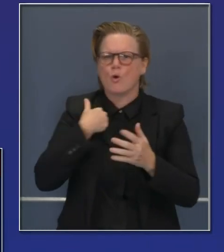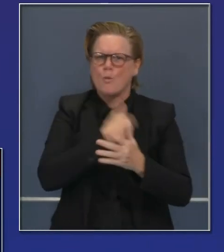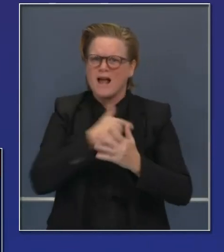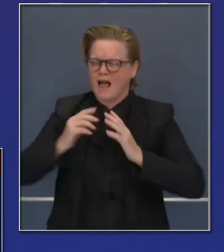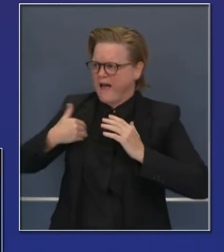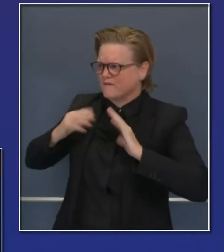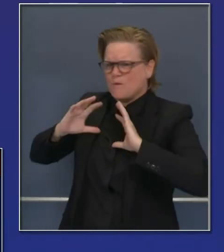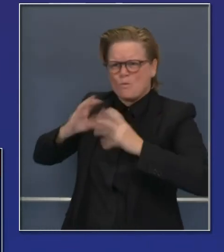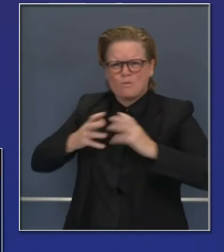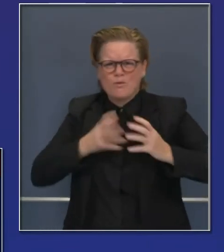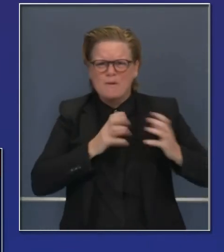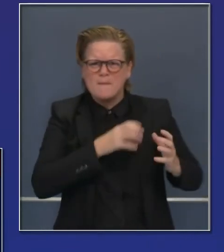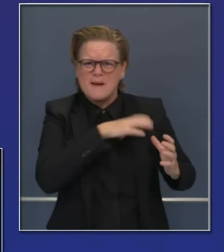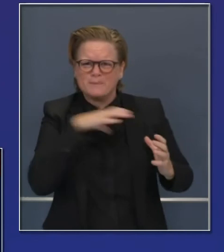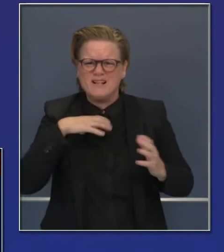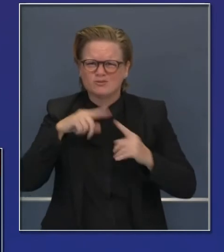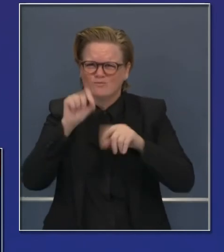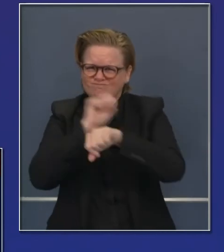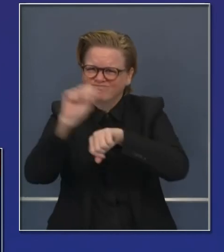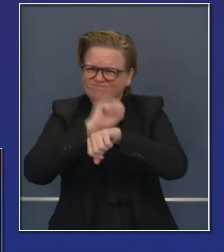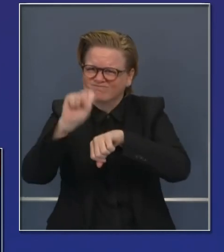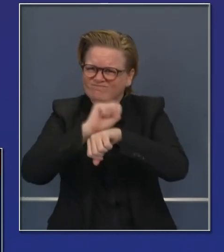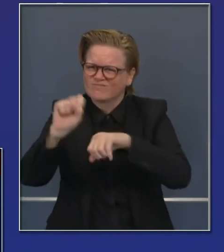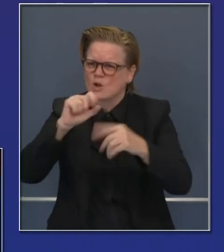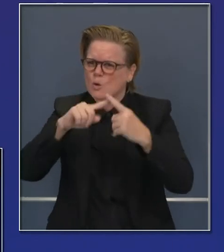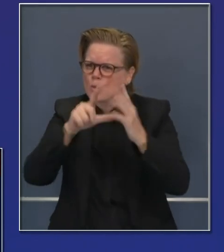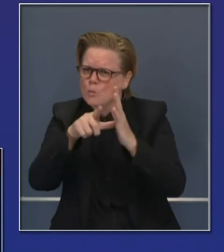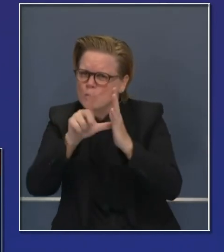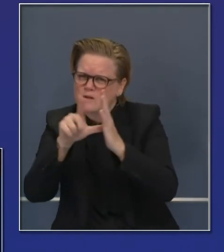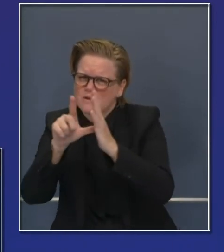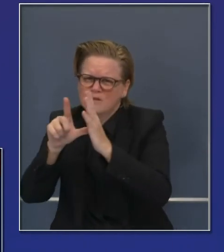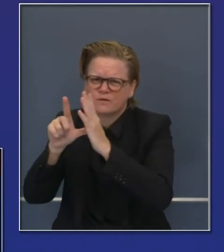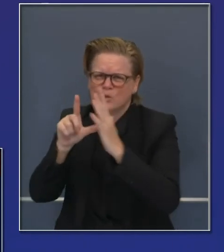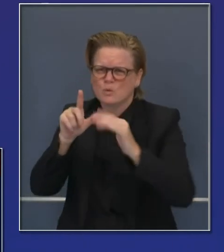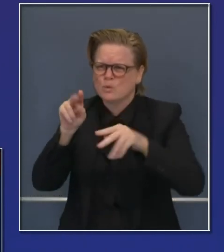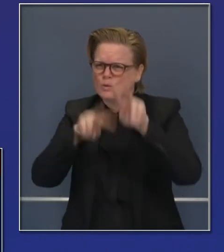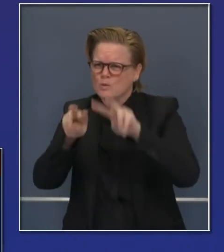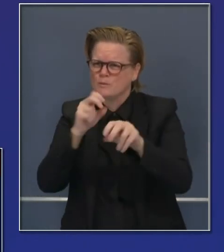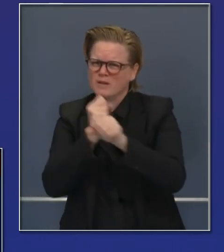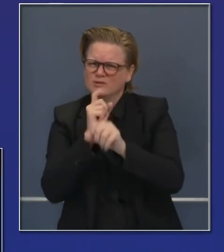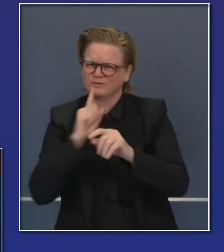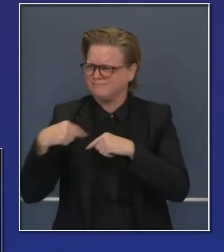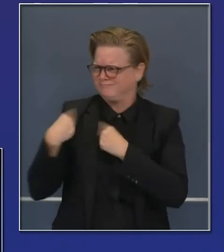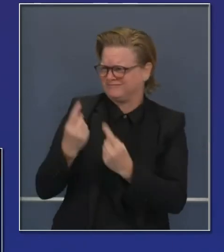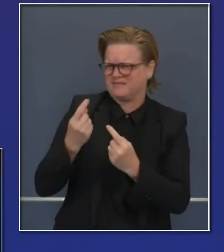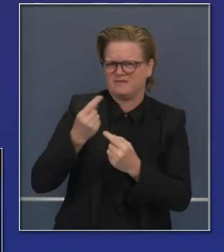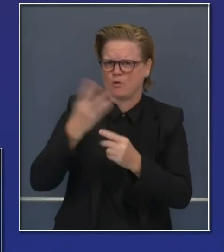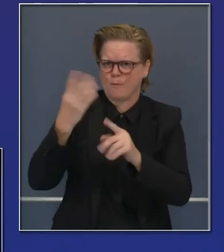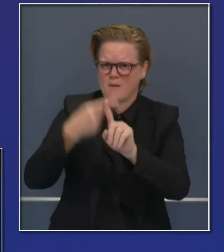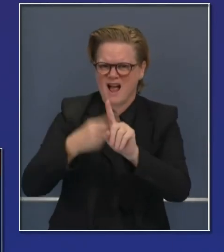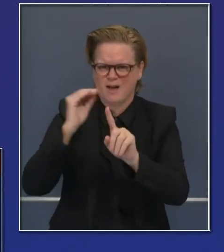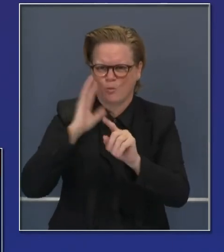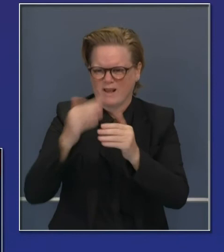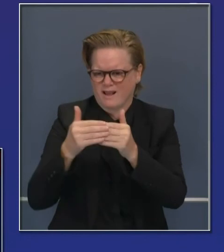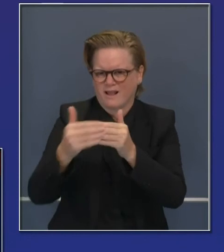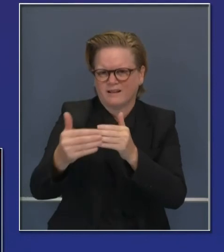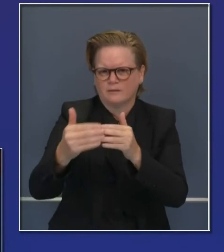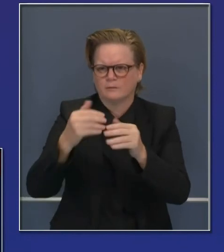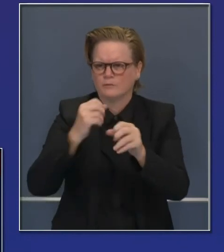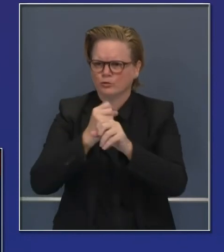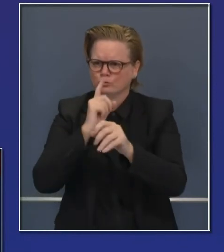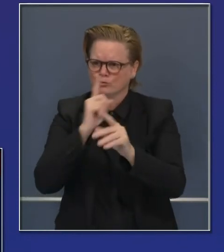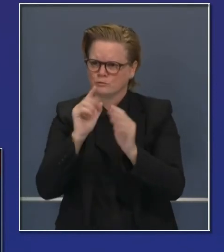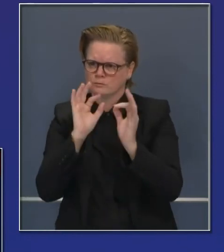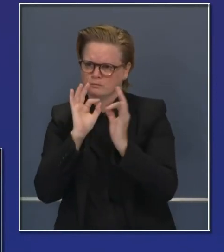and weeks, months and months, if you include the Office of Emergency Service Task Force that was organized around our distribution